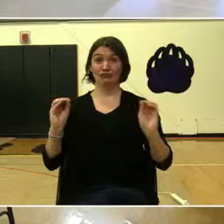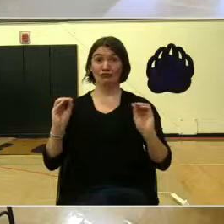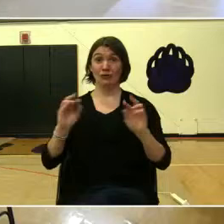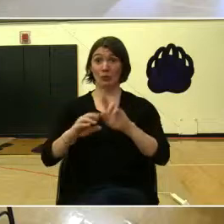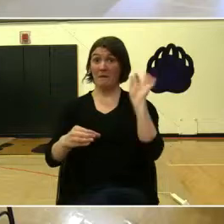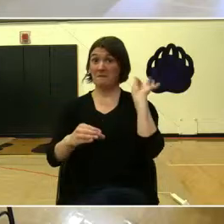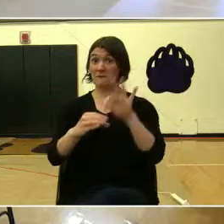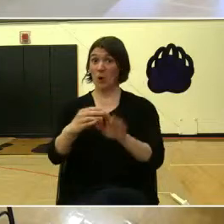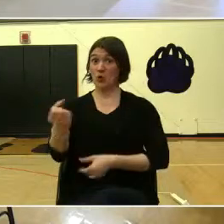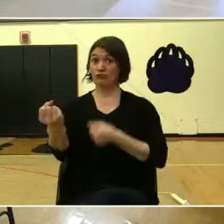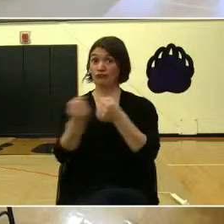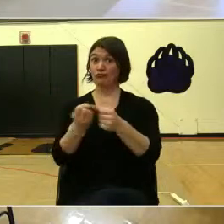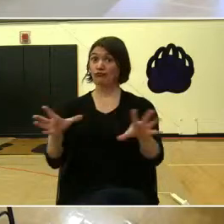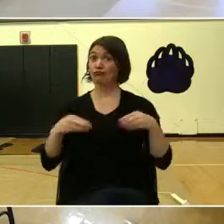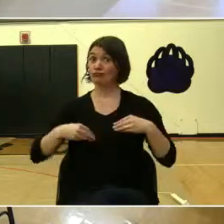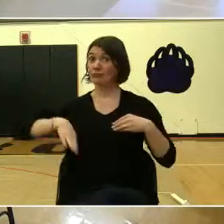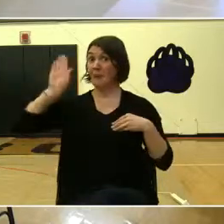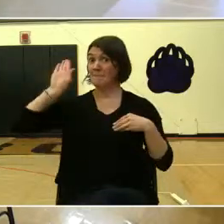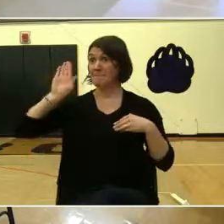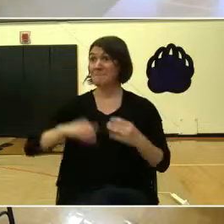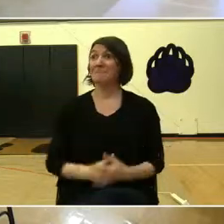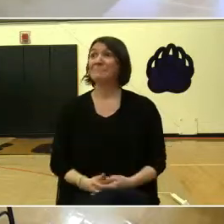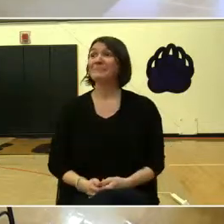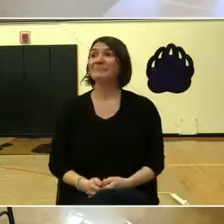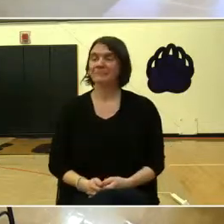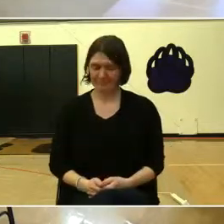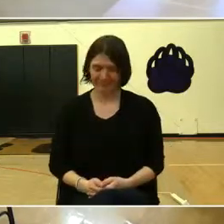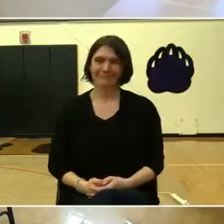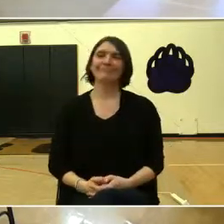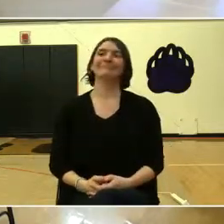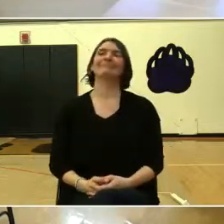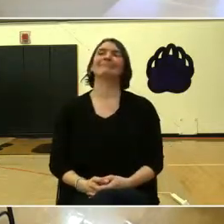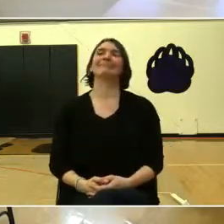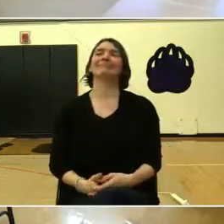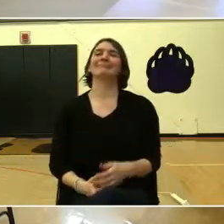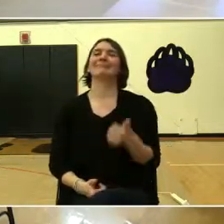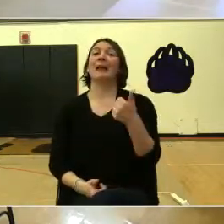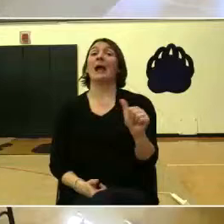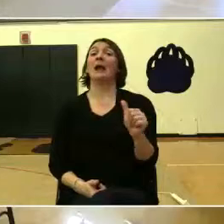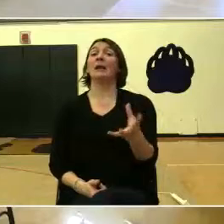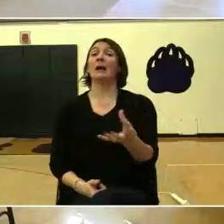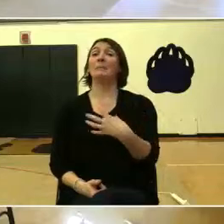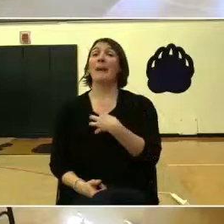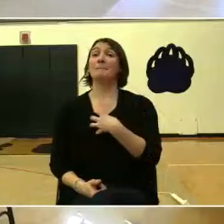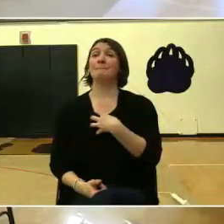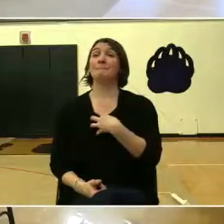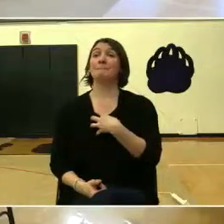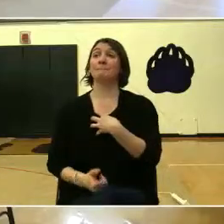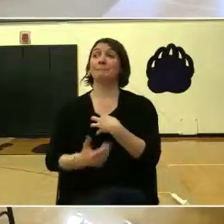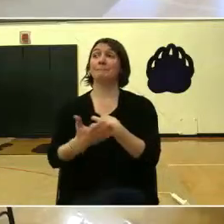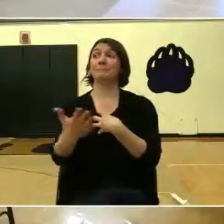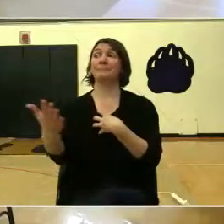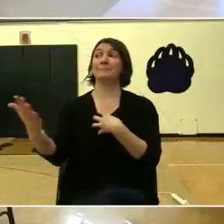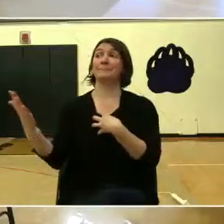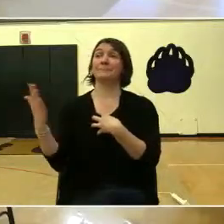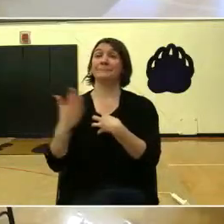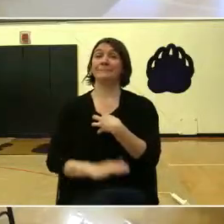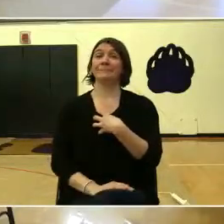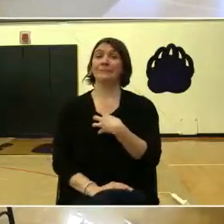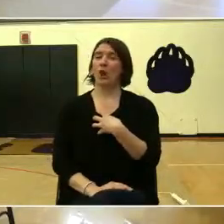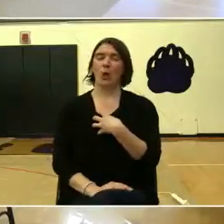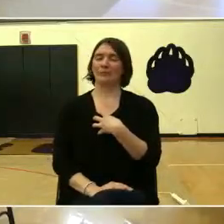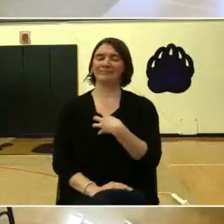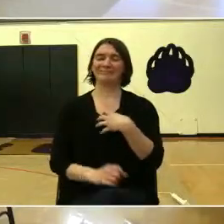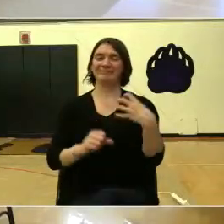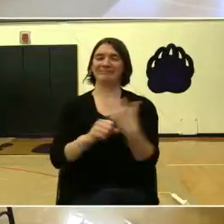seeing none all those in favor please rise and say I I thank you all those opposed please rise and say nay